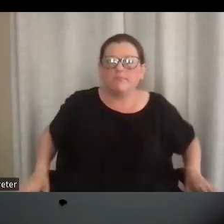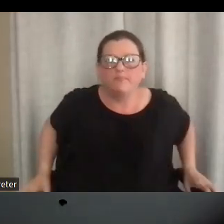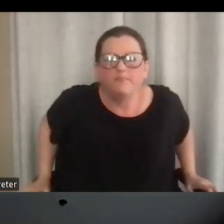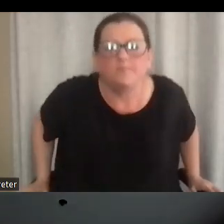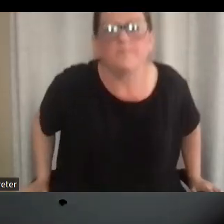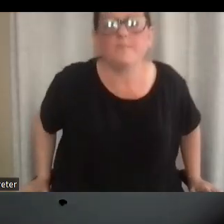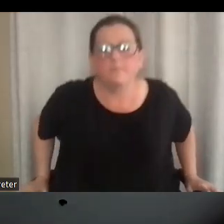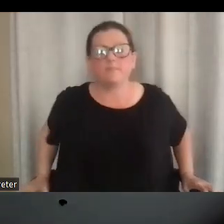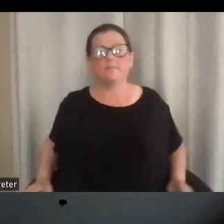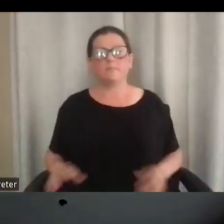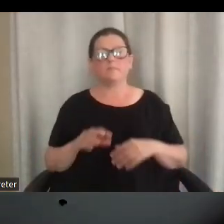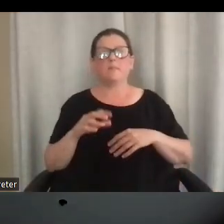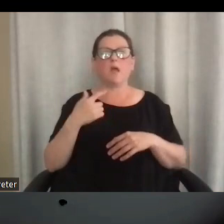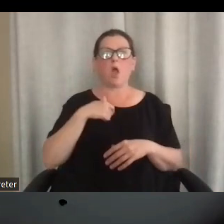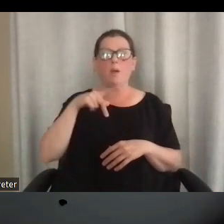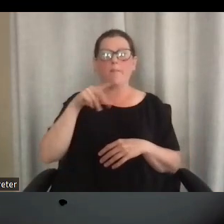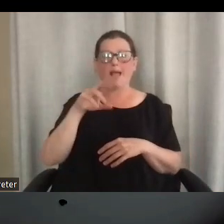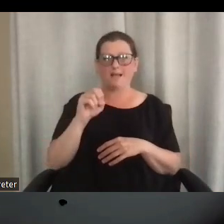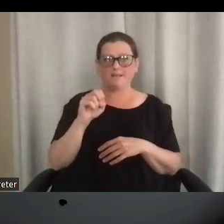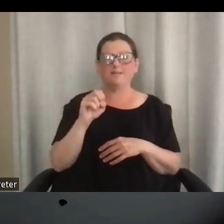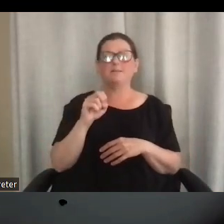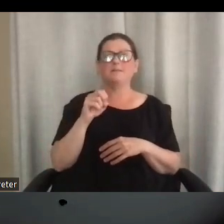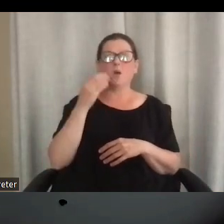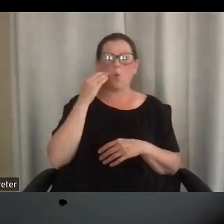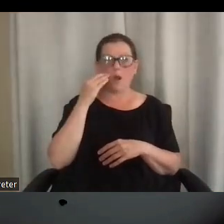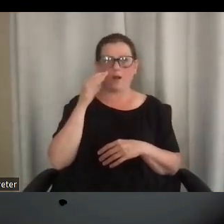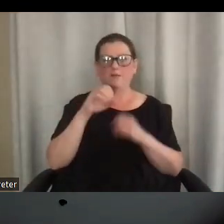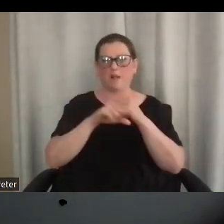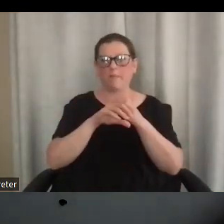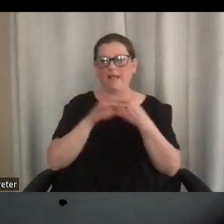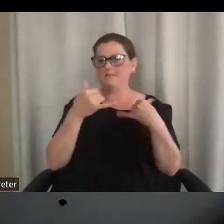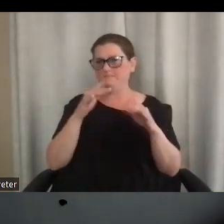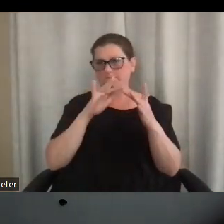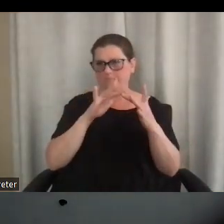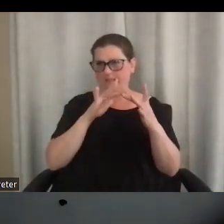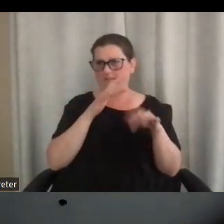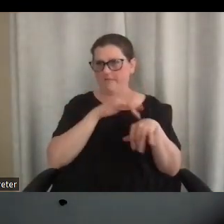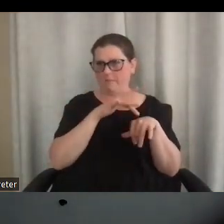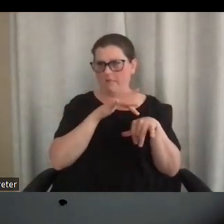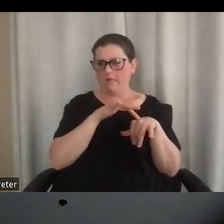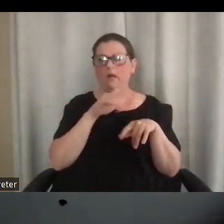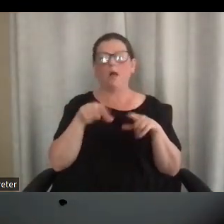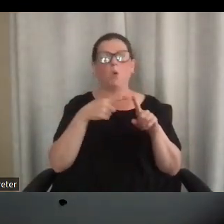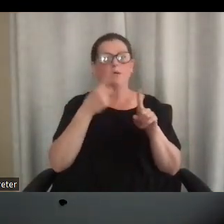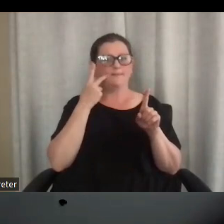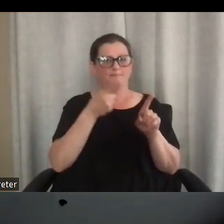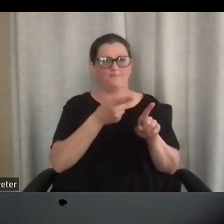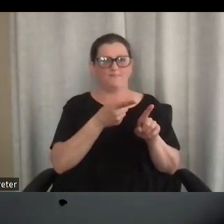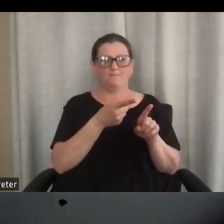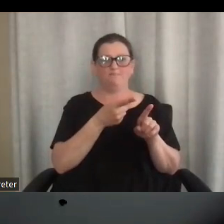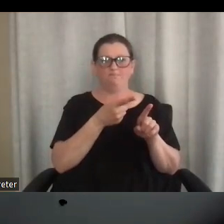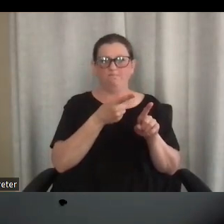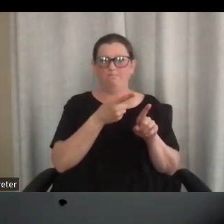to our PACEs awareness campaign that is still currently online. So when you visited the landing page, it led